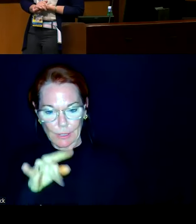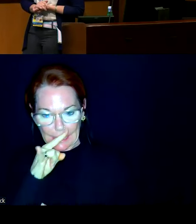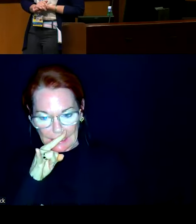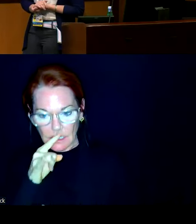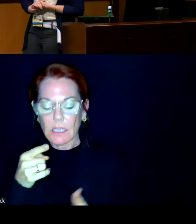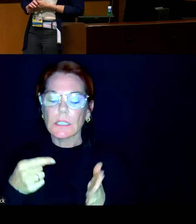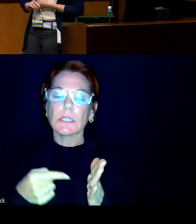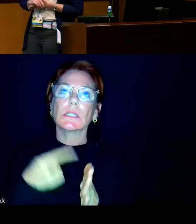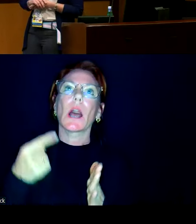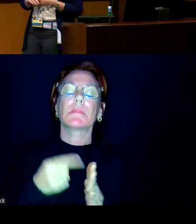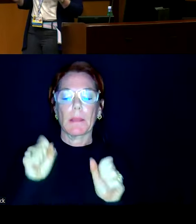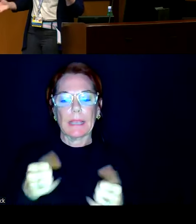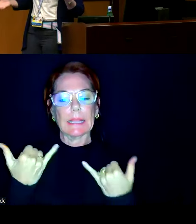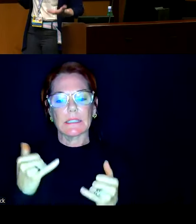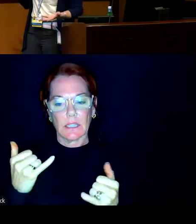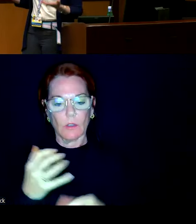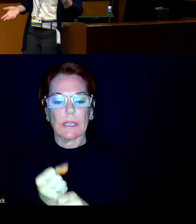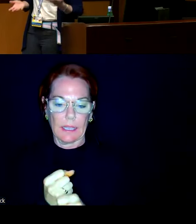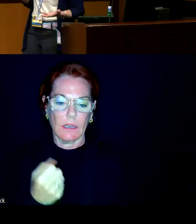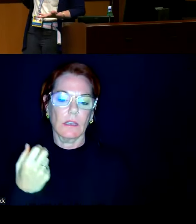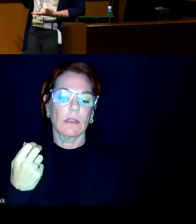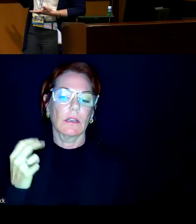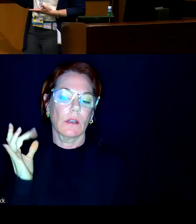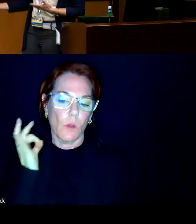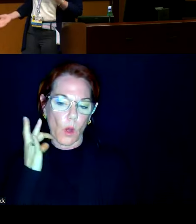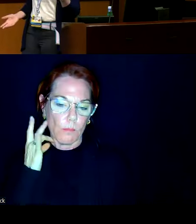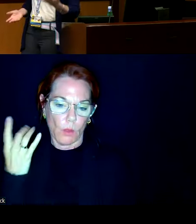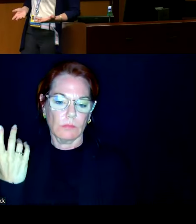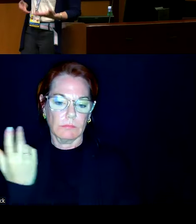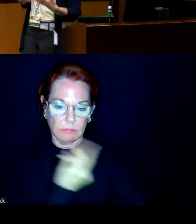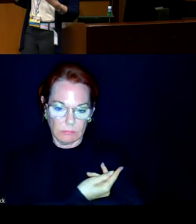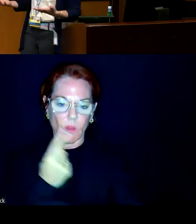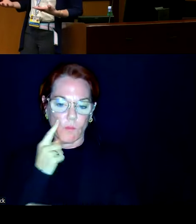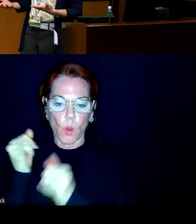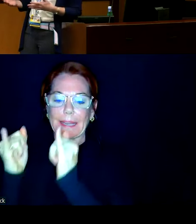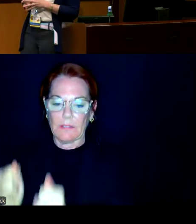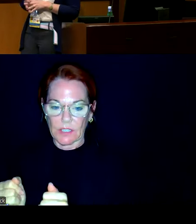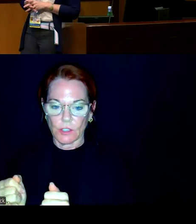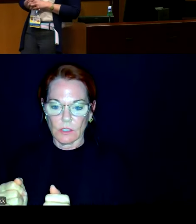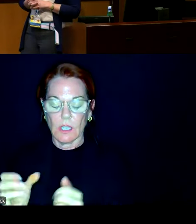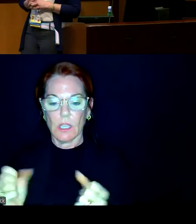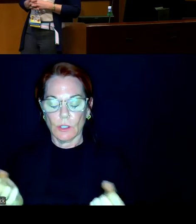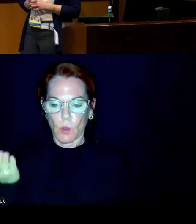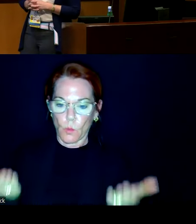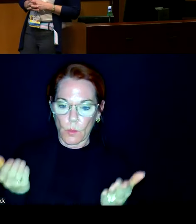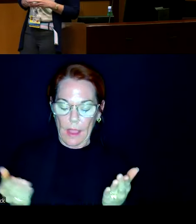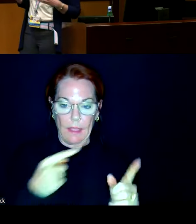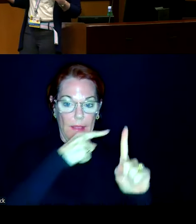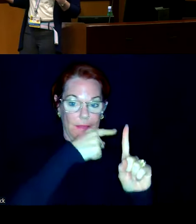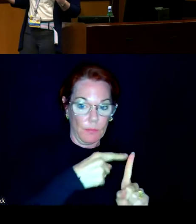individuals. And so I think part of it is weighing out the pros and the cons for an individual. So